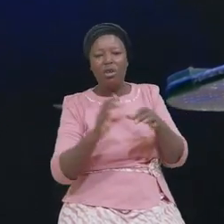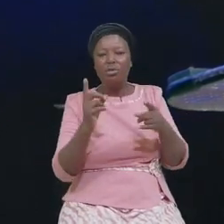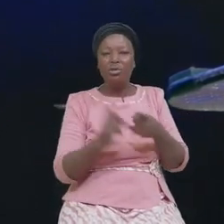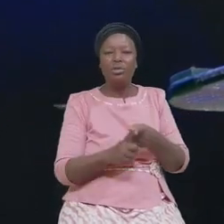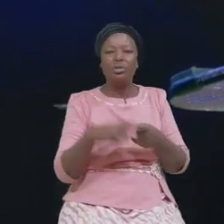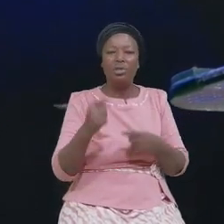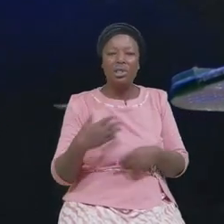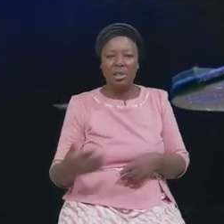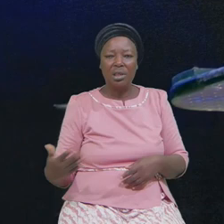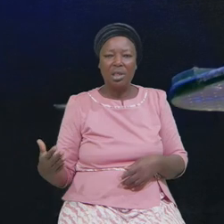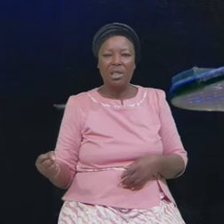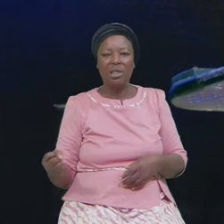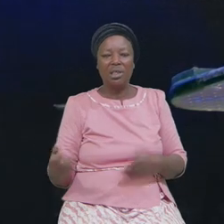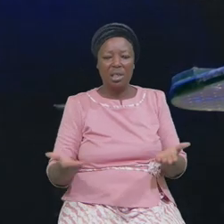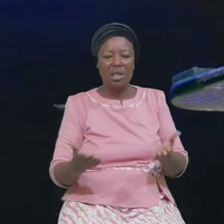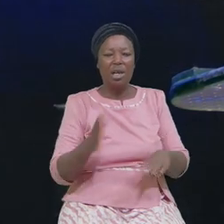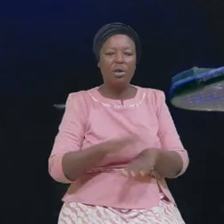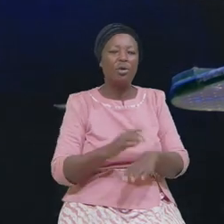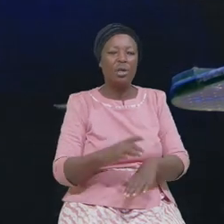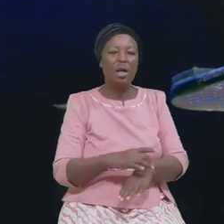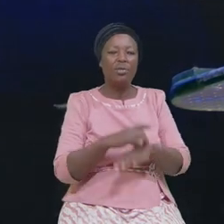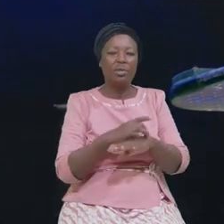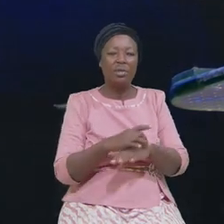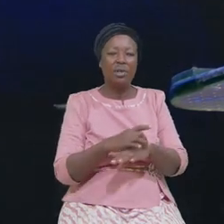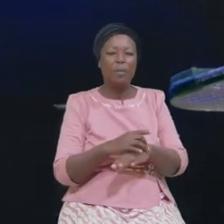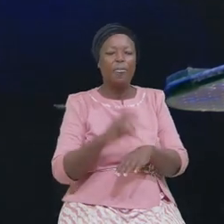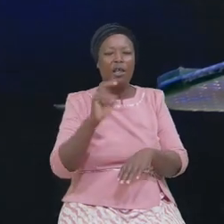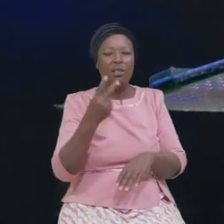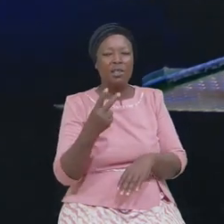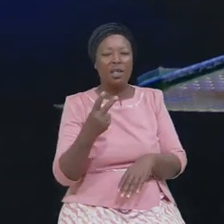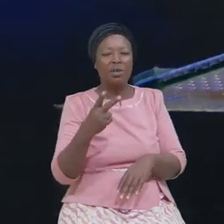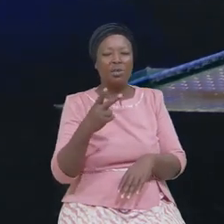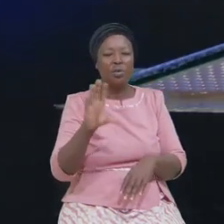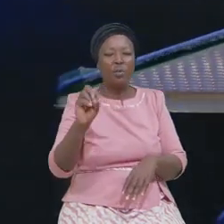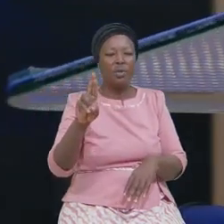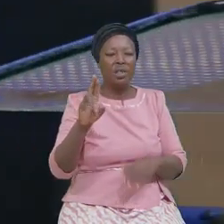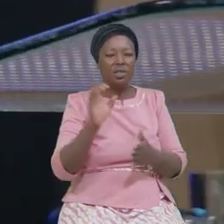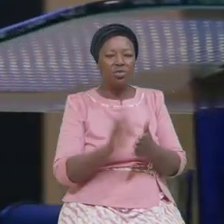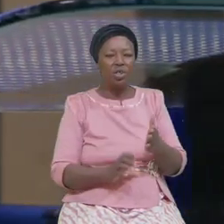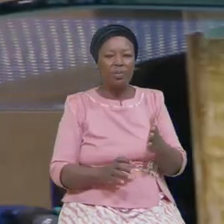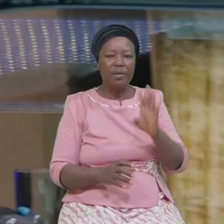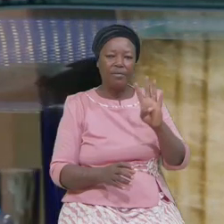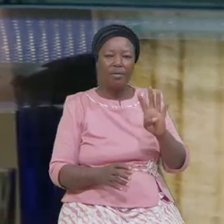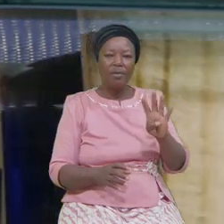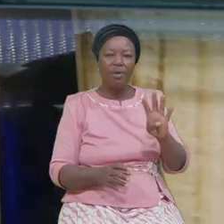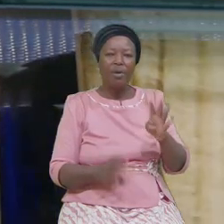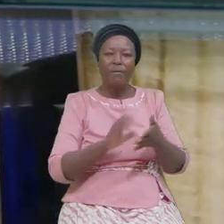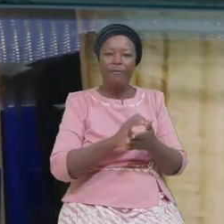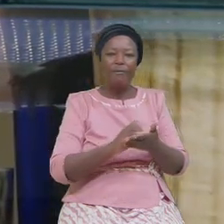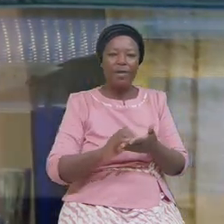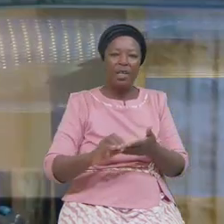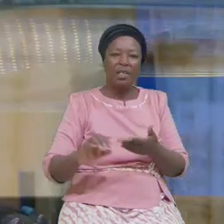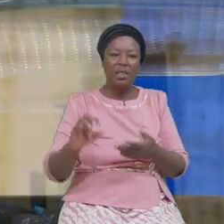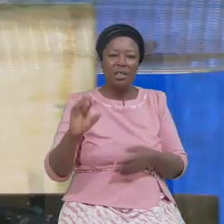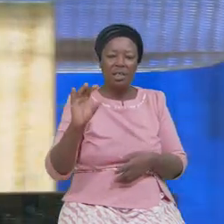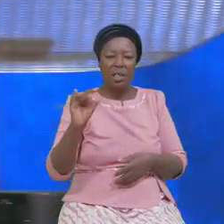the things here on earth. In 2 Corinthians chapter 4, reading from verse